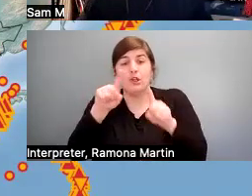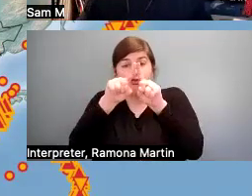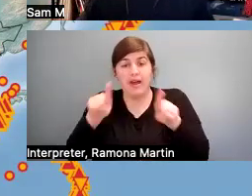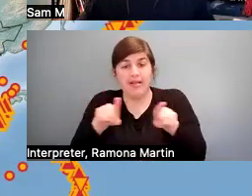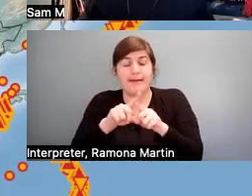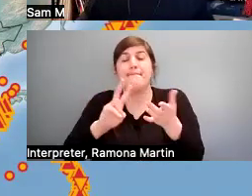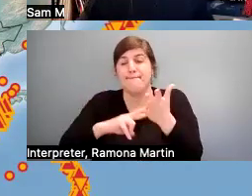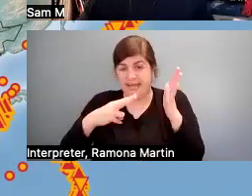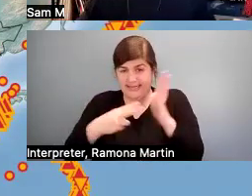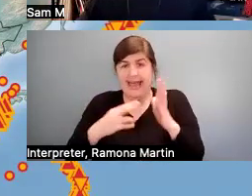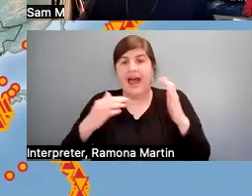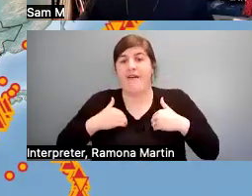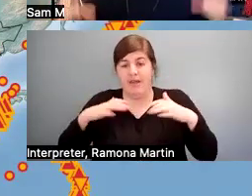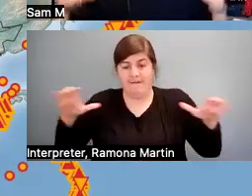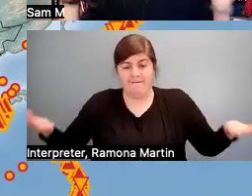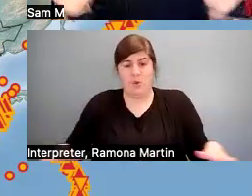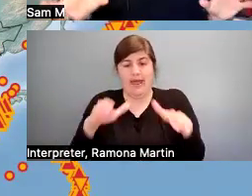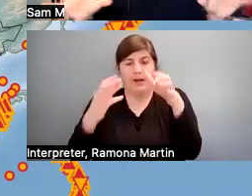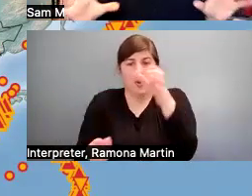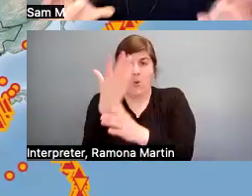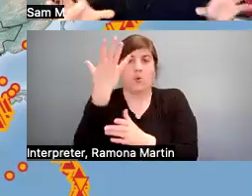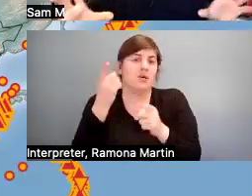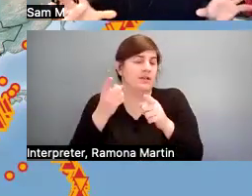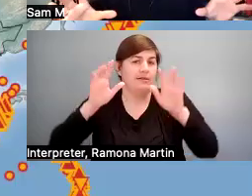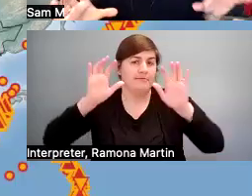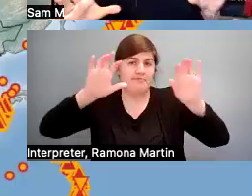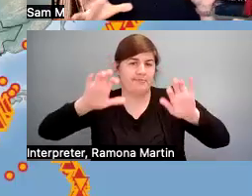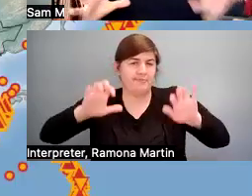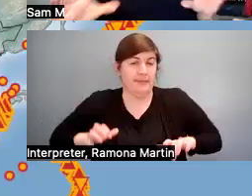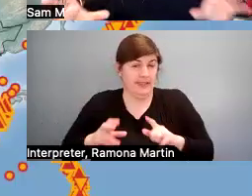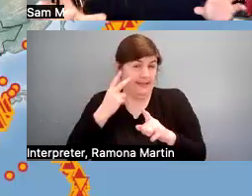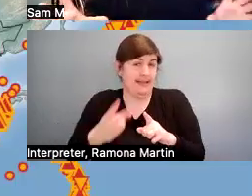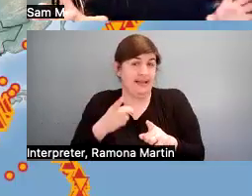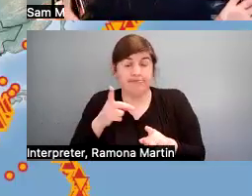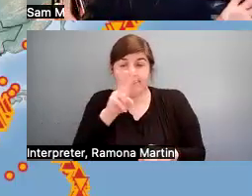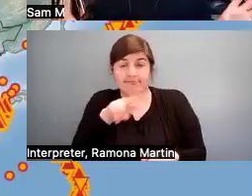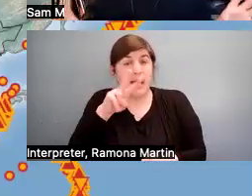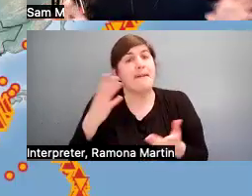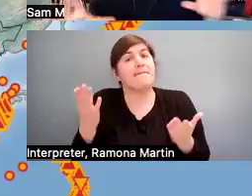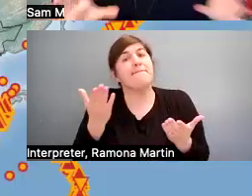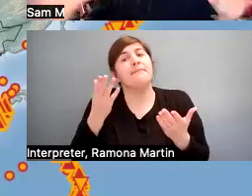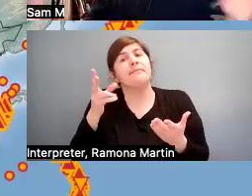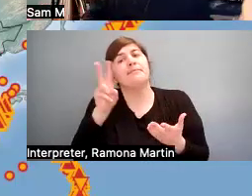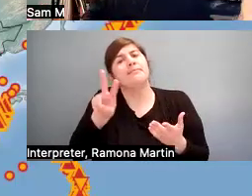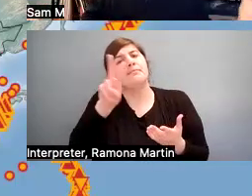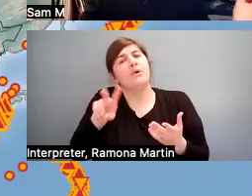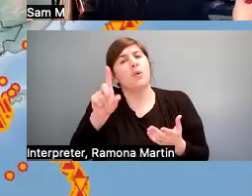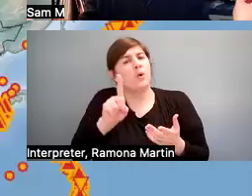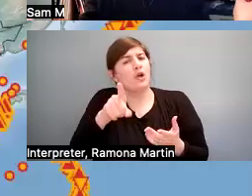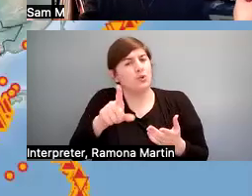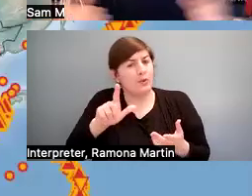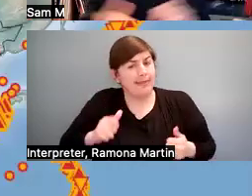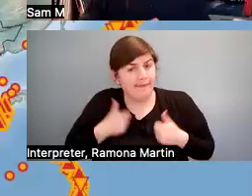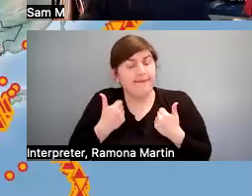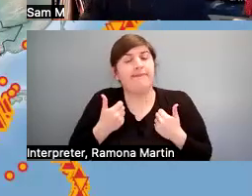are volcanoes scattered everywhere. So take a look at this map for a second, wherever you may be in the world, or maybe other places you're interested